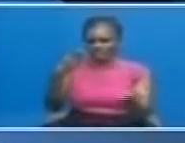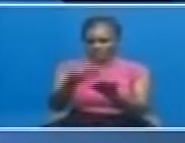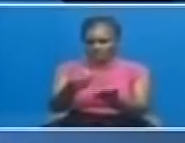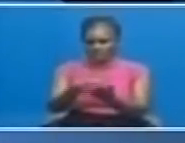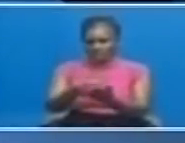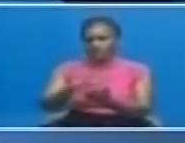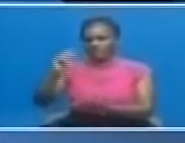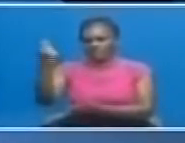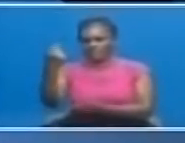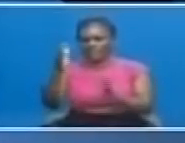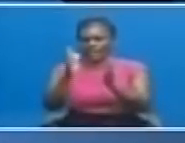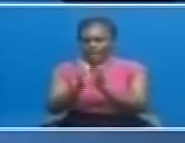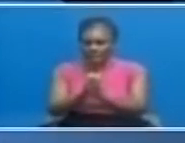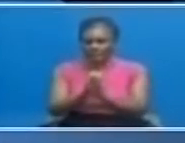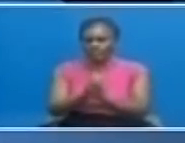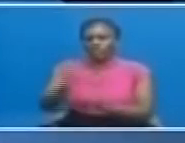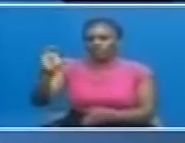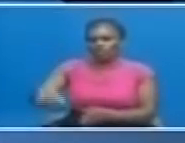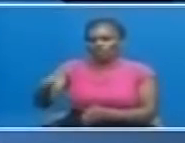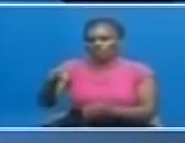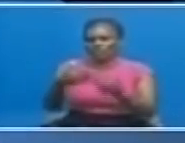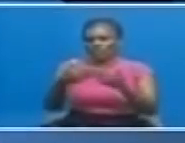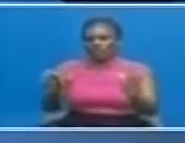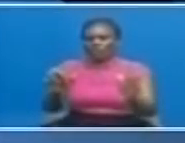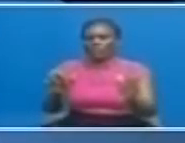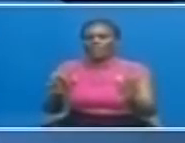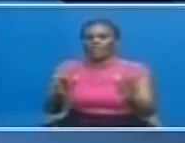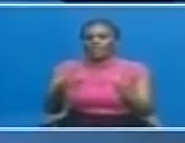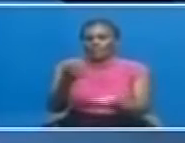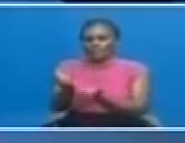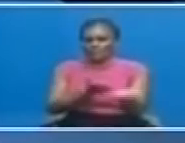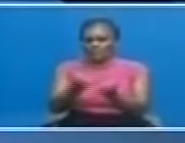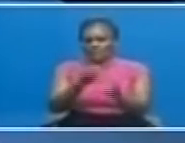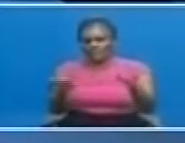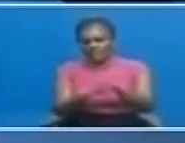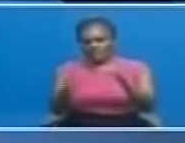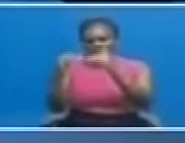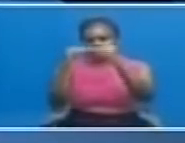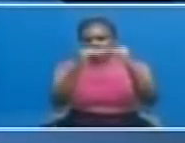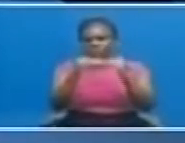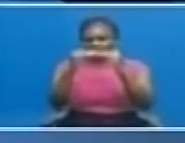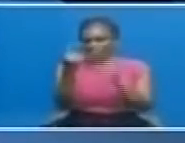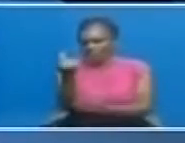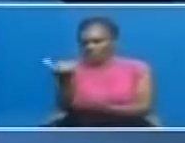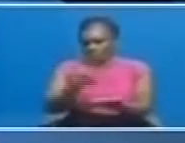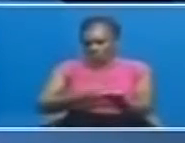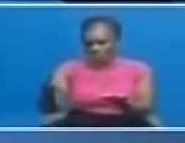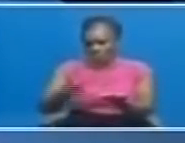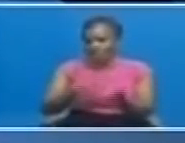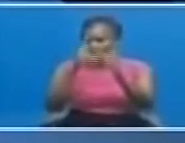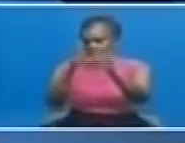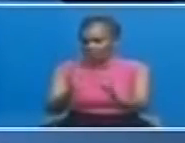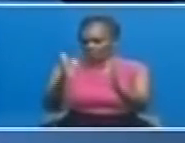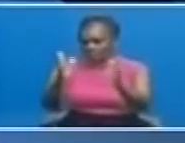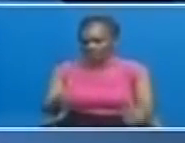in Kenya and Congo, paving way for the bank to open its doors under the Equity brand in coming weeks. KTN's Charles